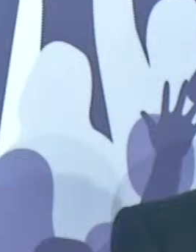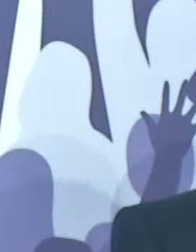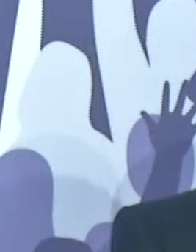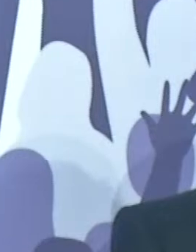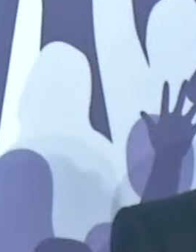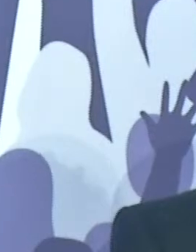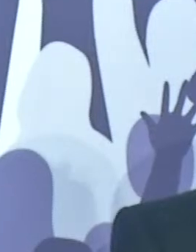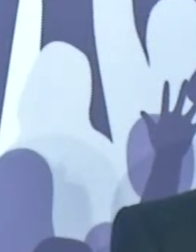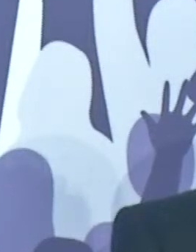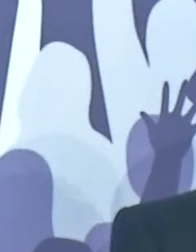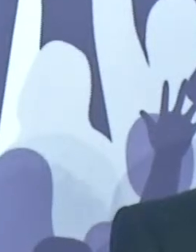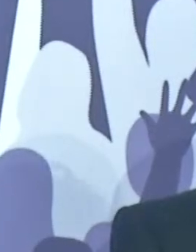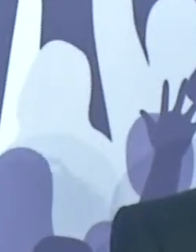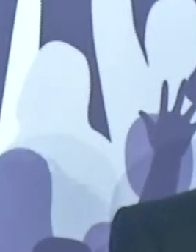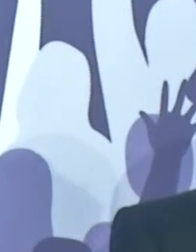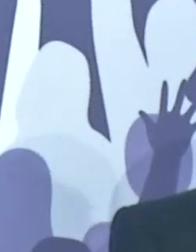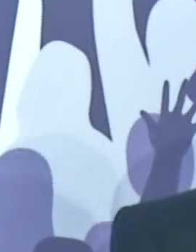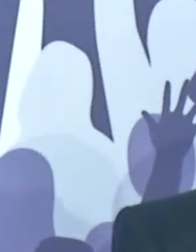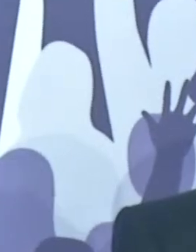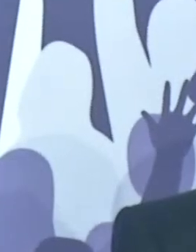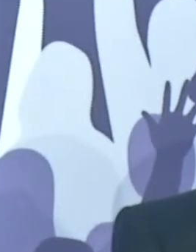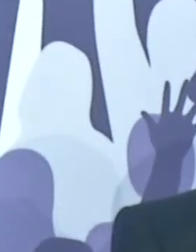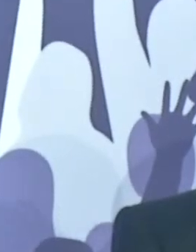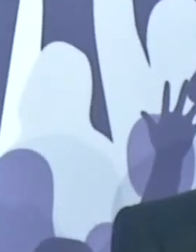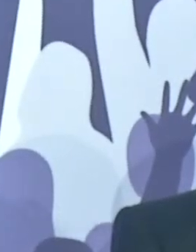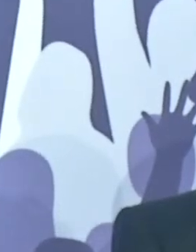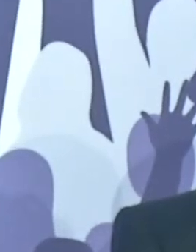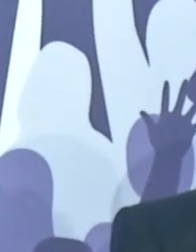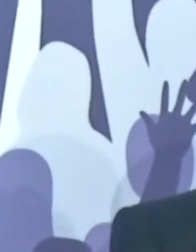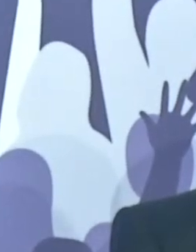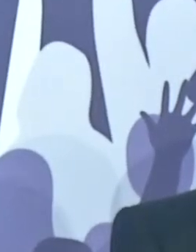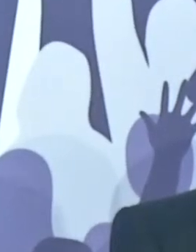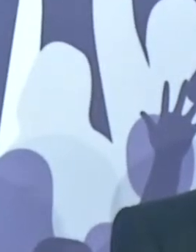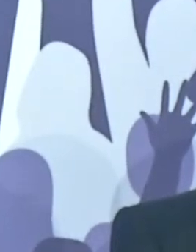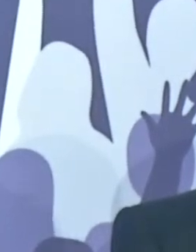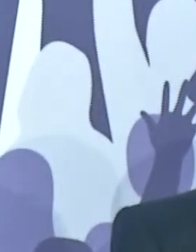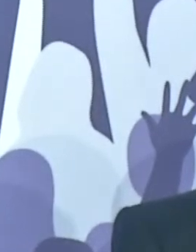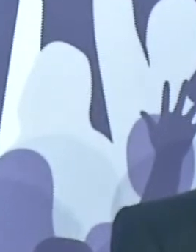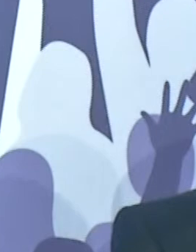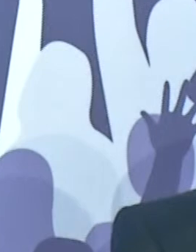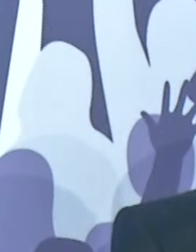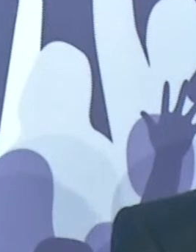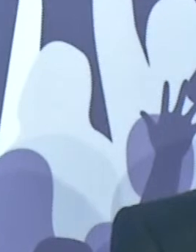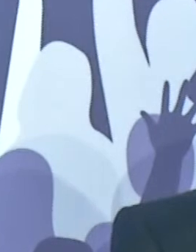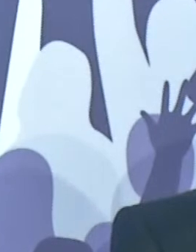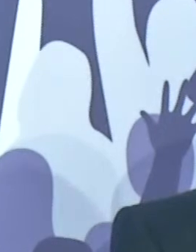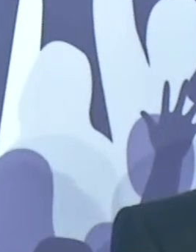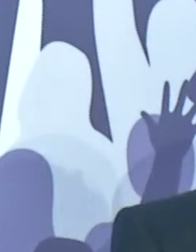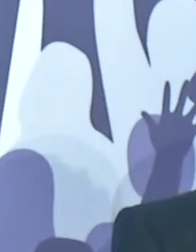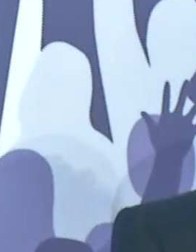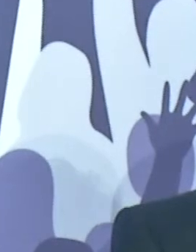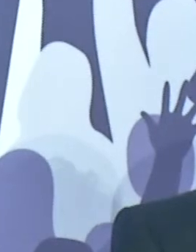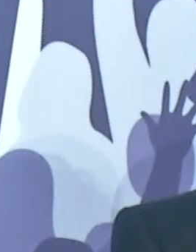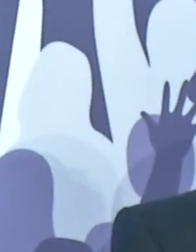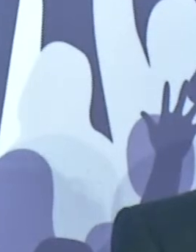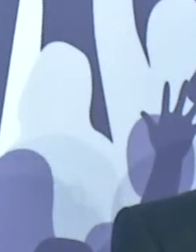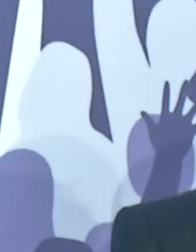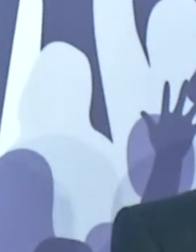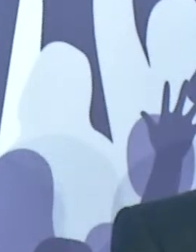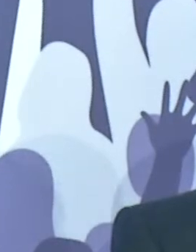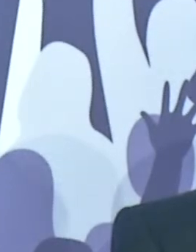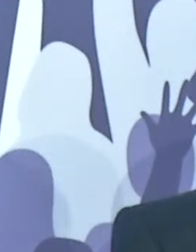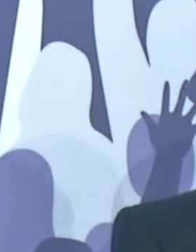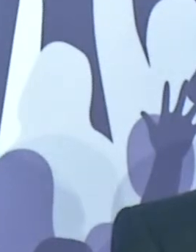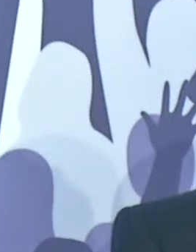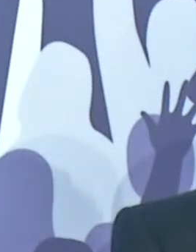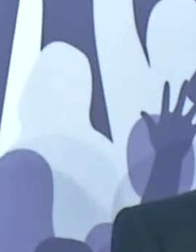violence often result in awkward conversations. Let me tell you the truth. I enjoyed